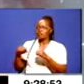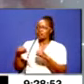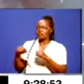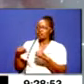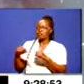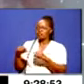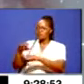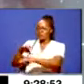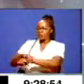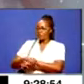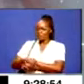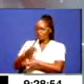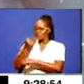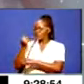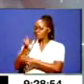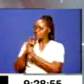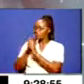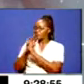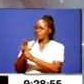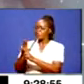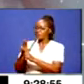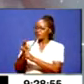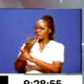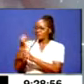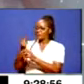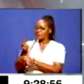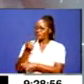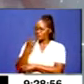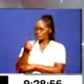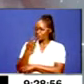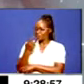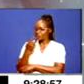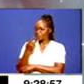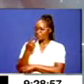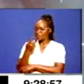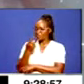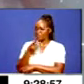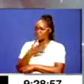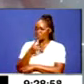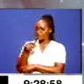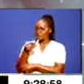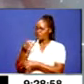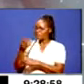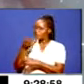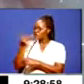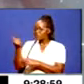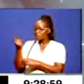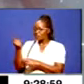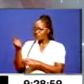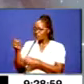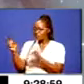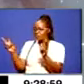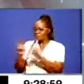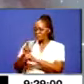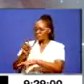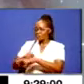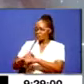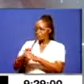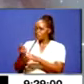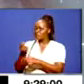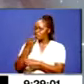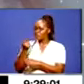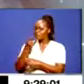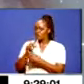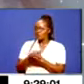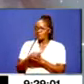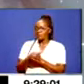get a better diagnosis, better treatment, and even better monitoring during the time of treatment. Yes.